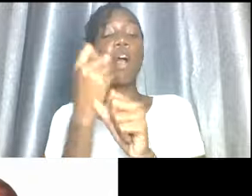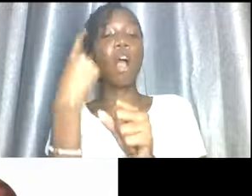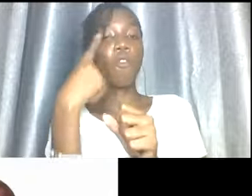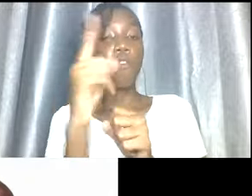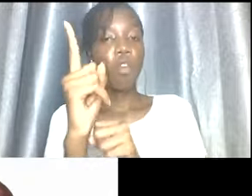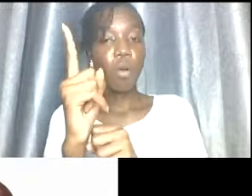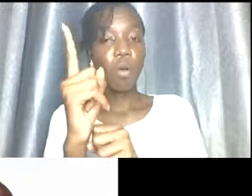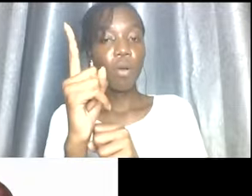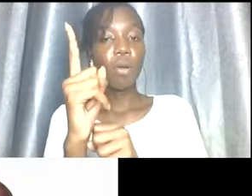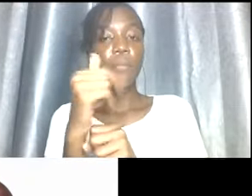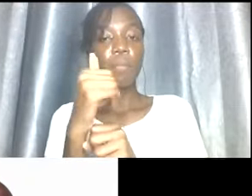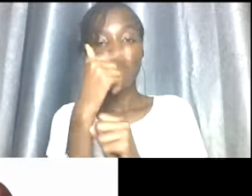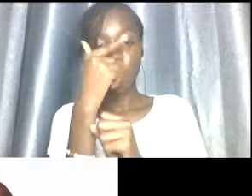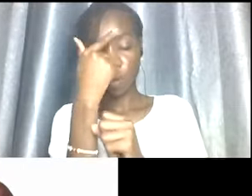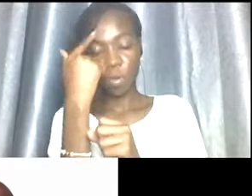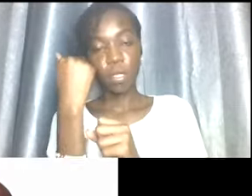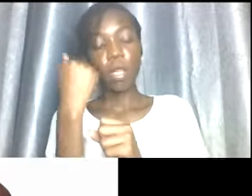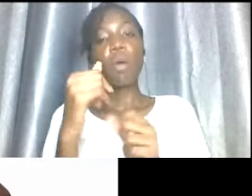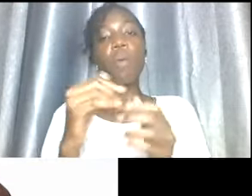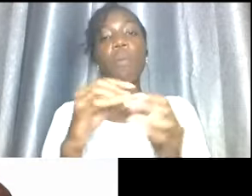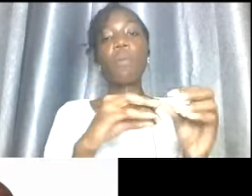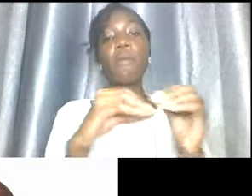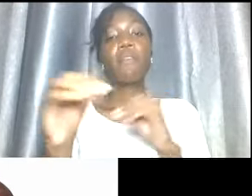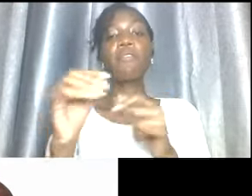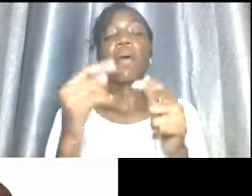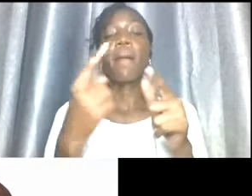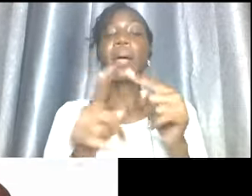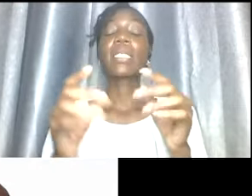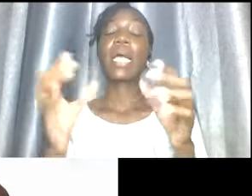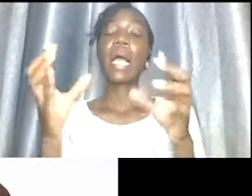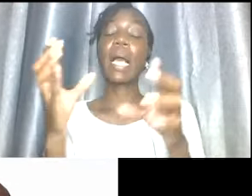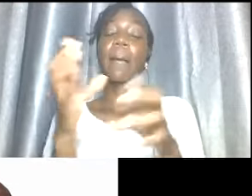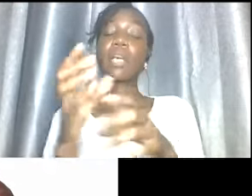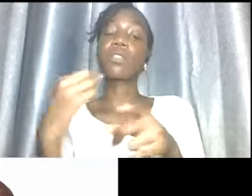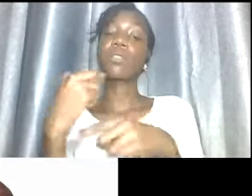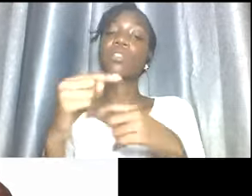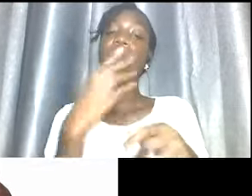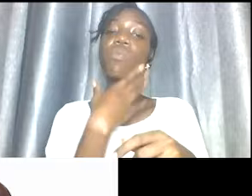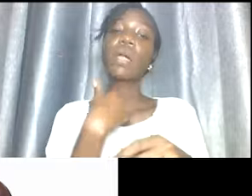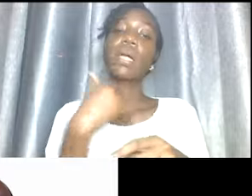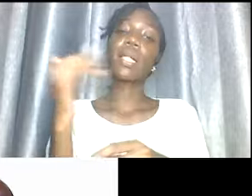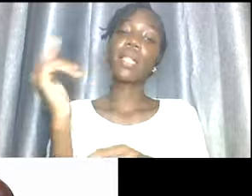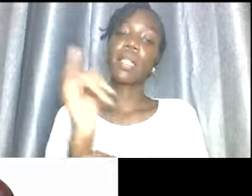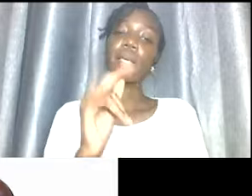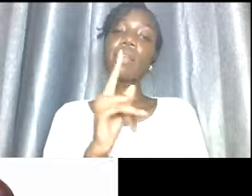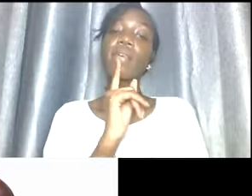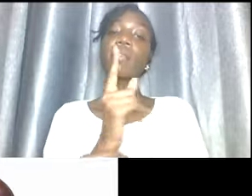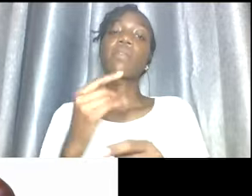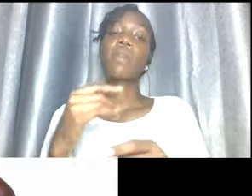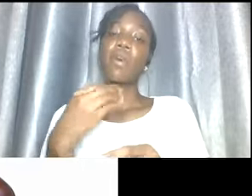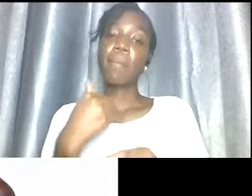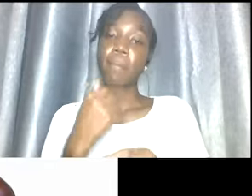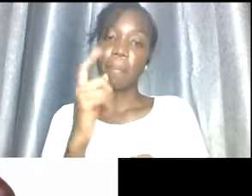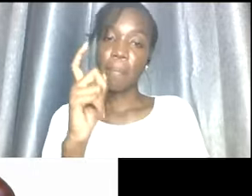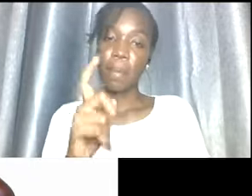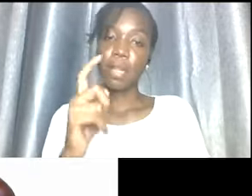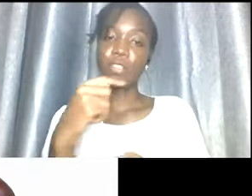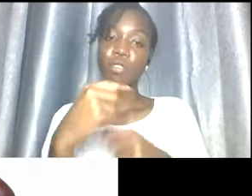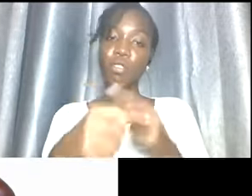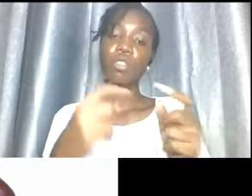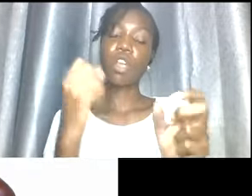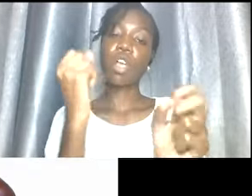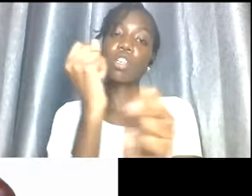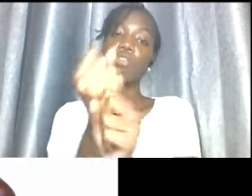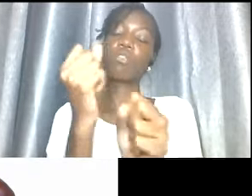He moved away, but that company still needed a service, and they remembered me coming in to facilitate that job for